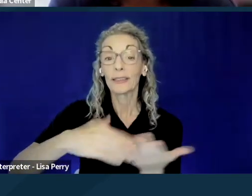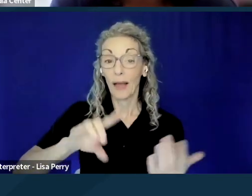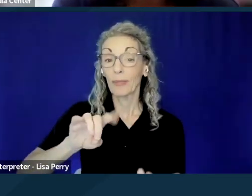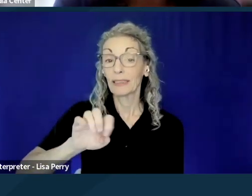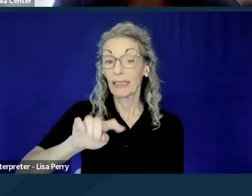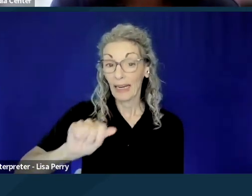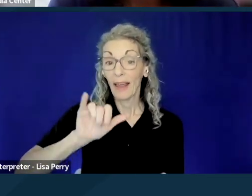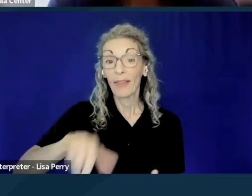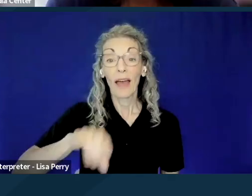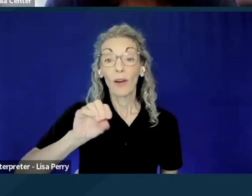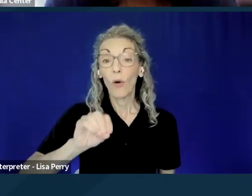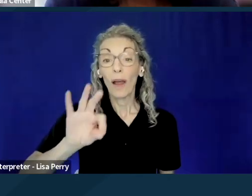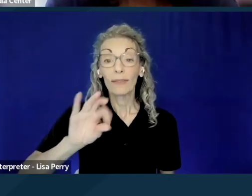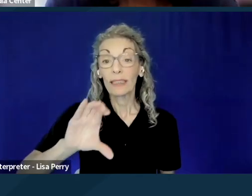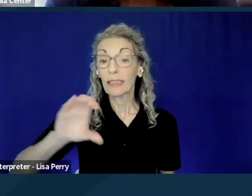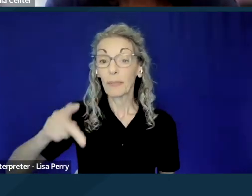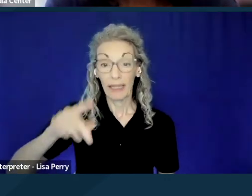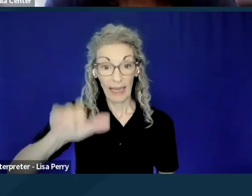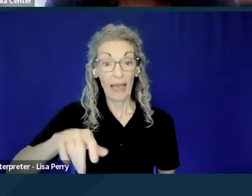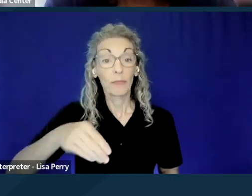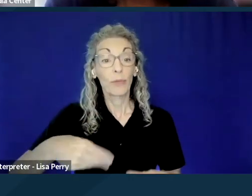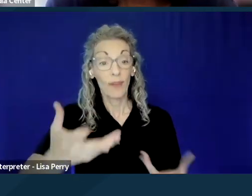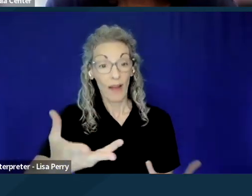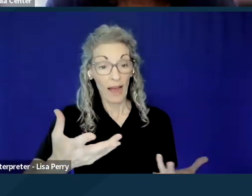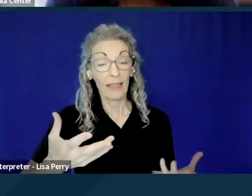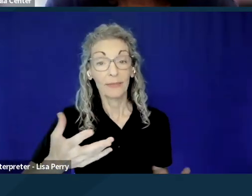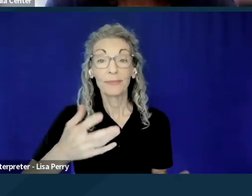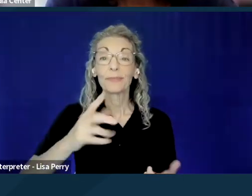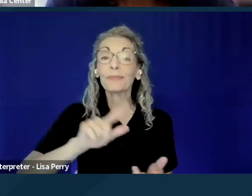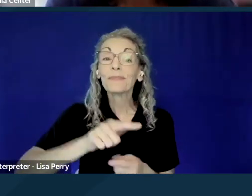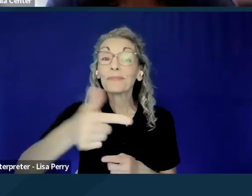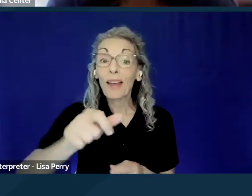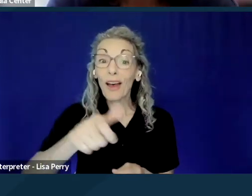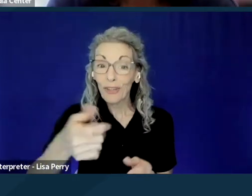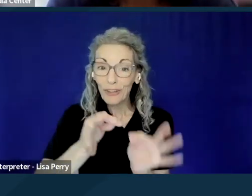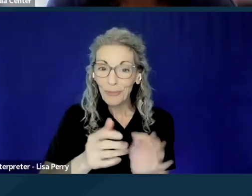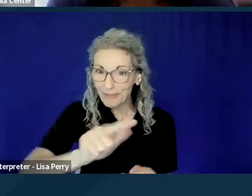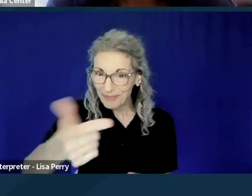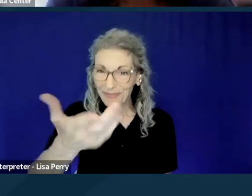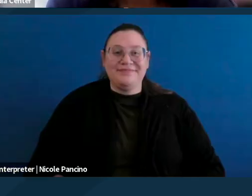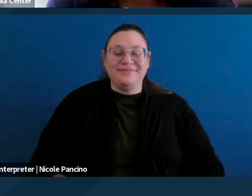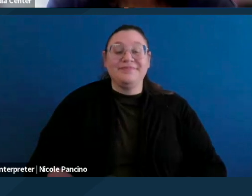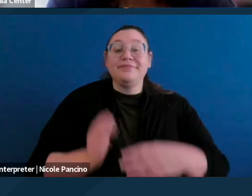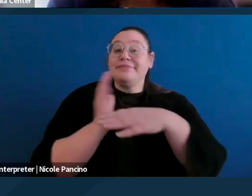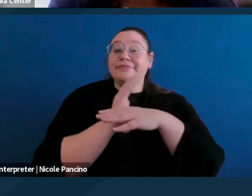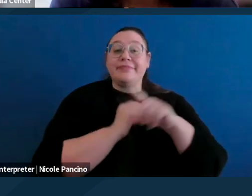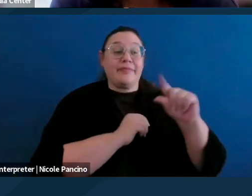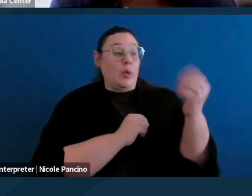could provide. We do know that between 2015 and